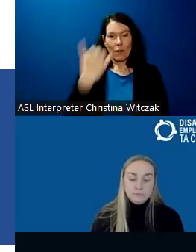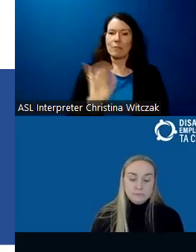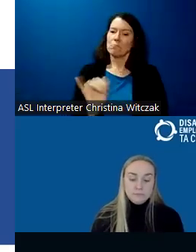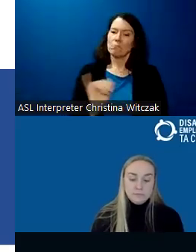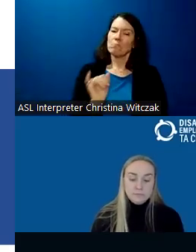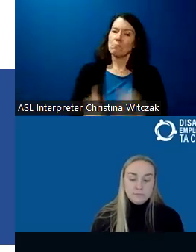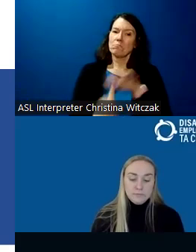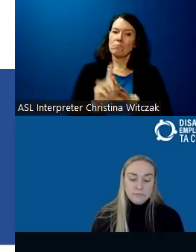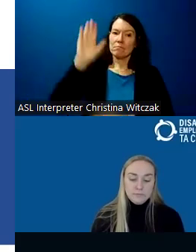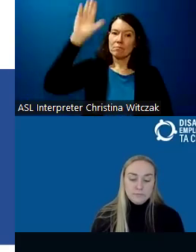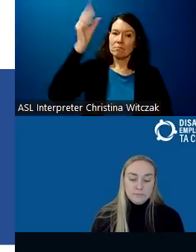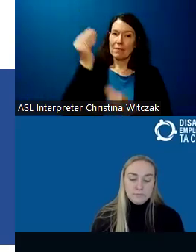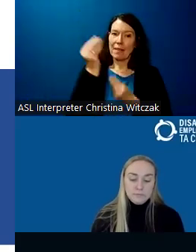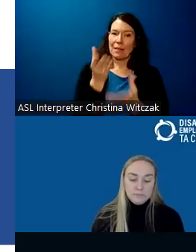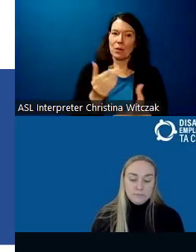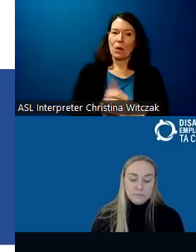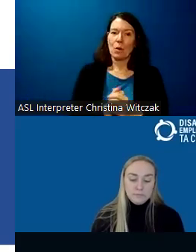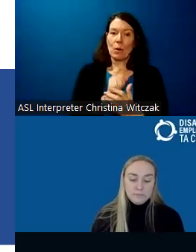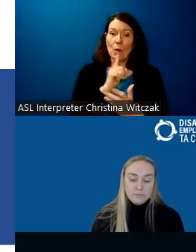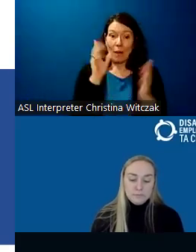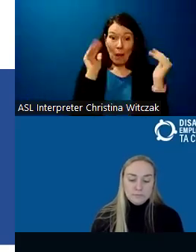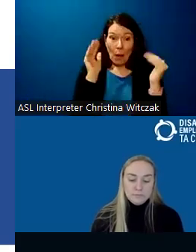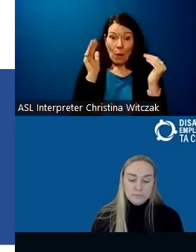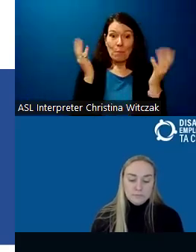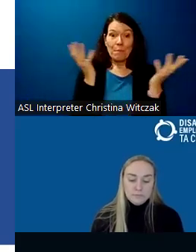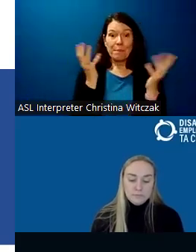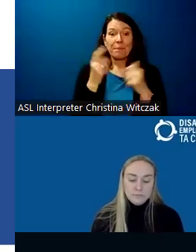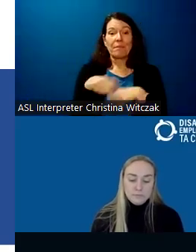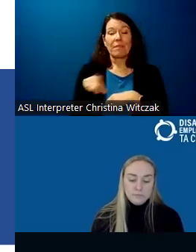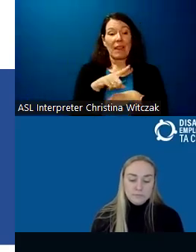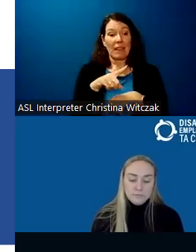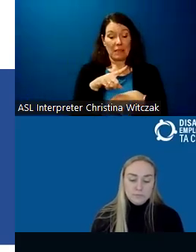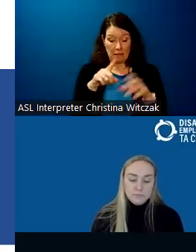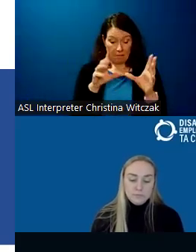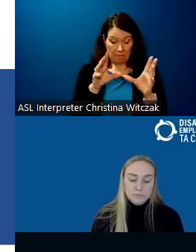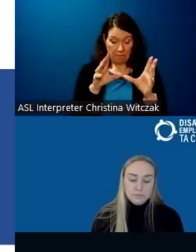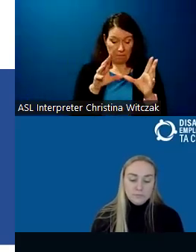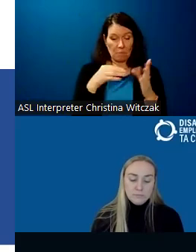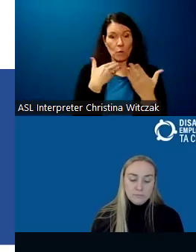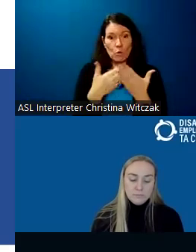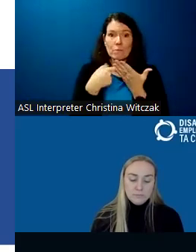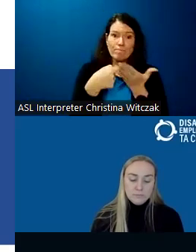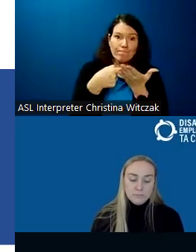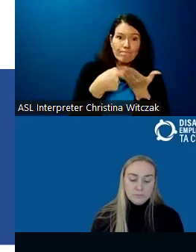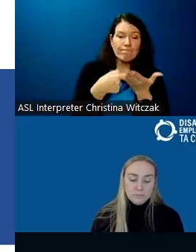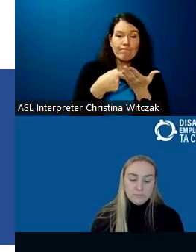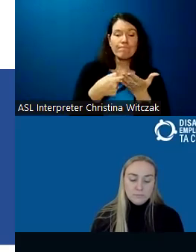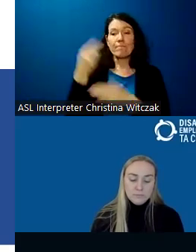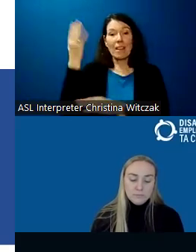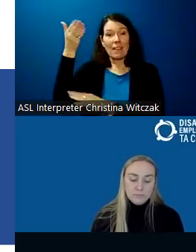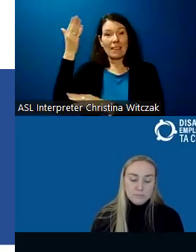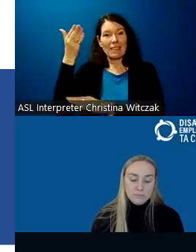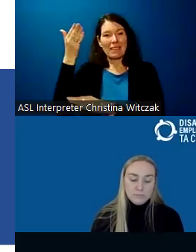it in real time. And we really do hope that this is more of a discussion than a presentation,